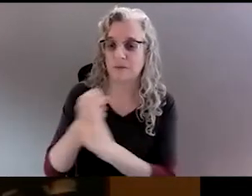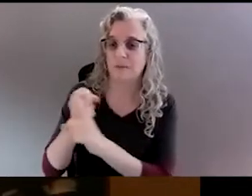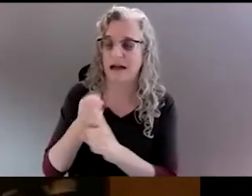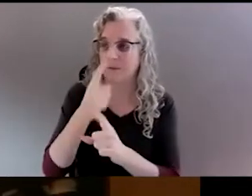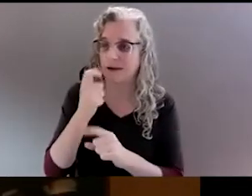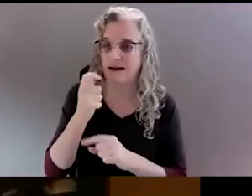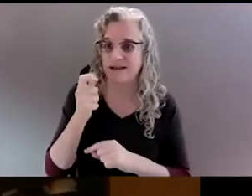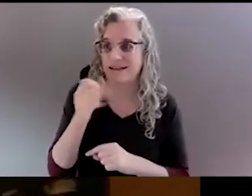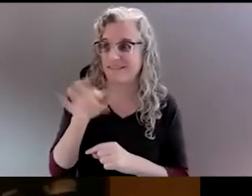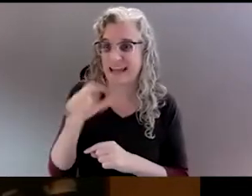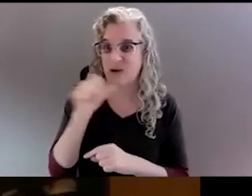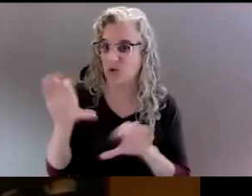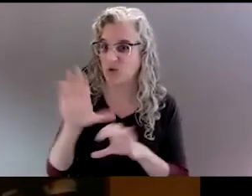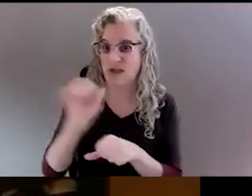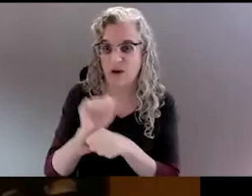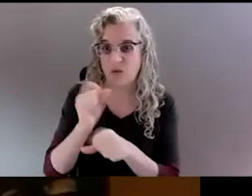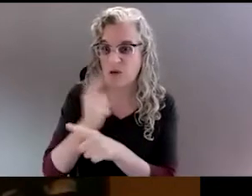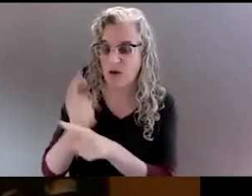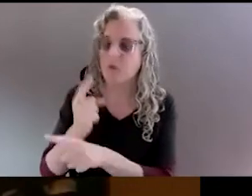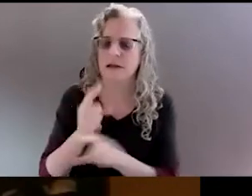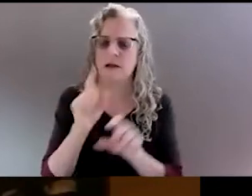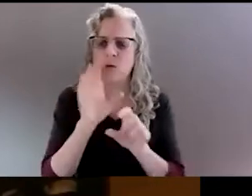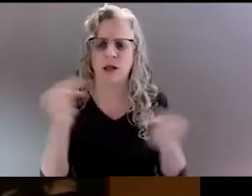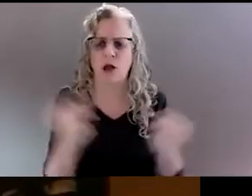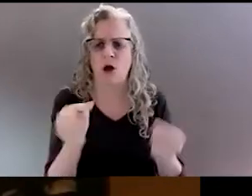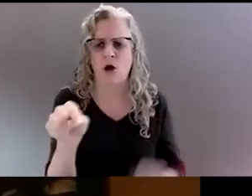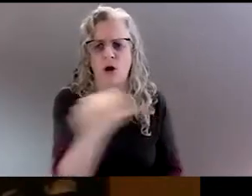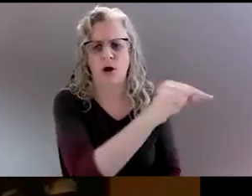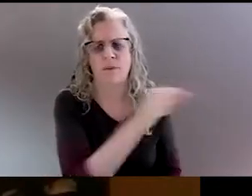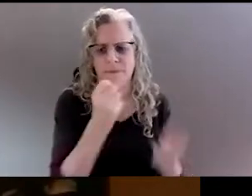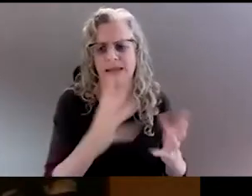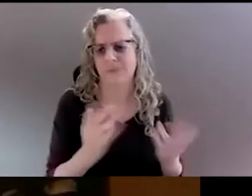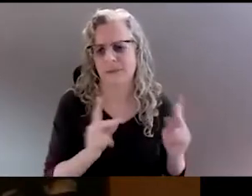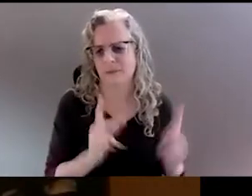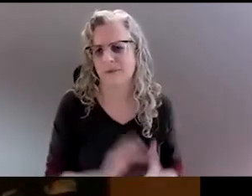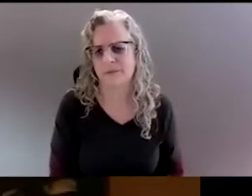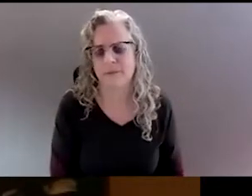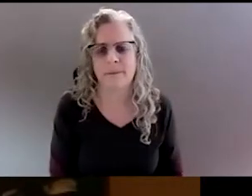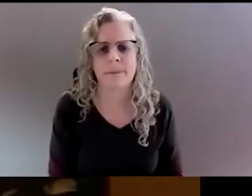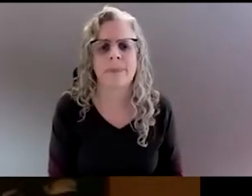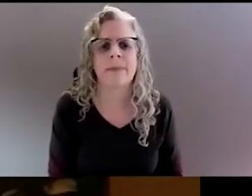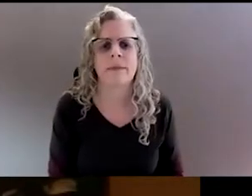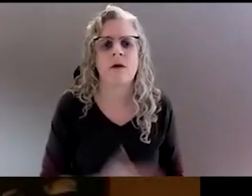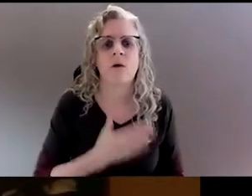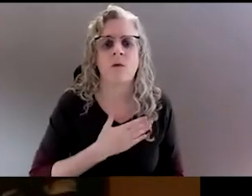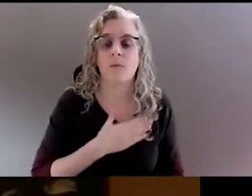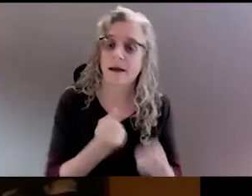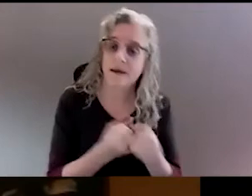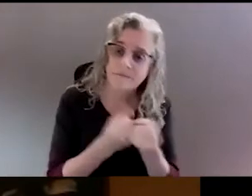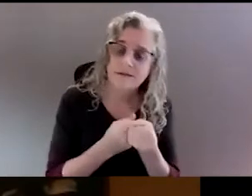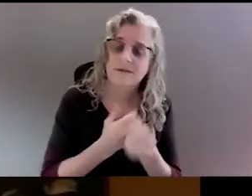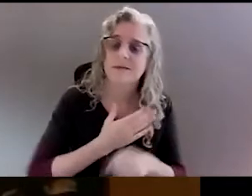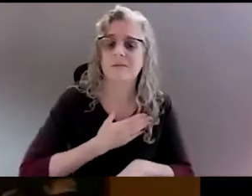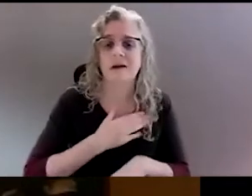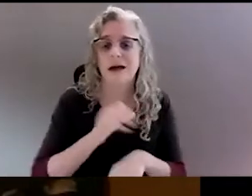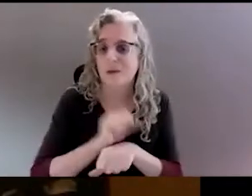right? And so in my advocacy, in my work, really trying to appeal to people that, we